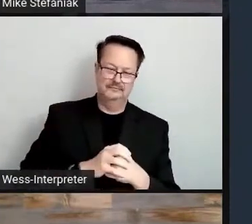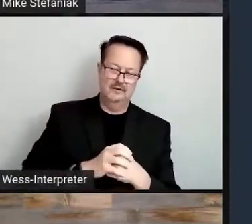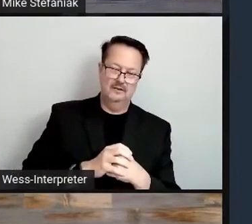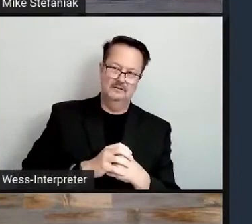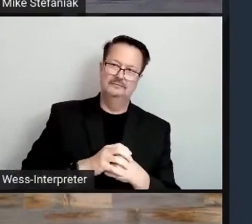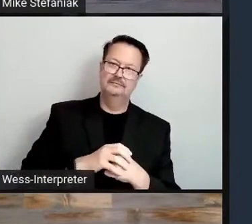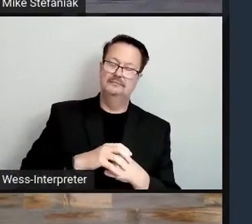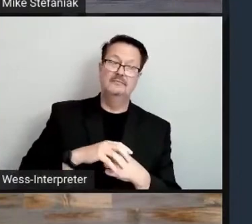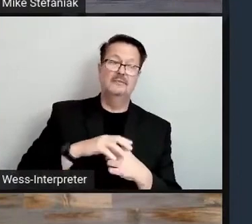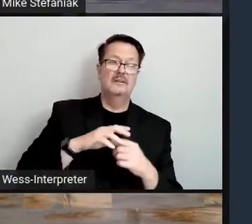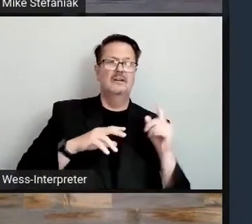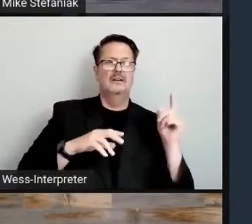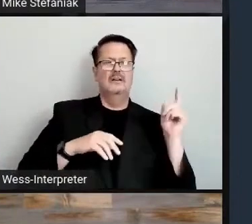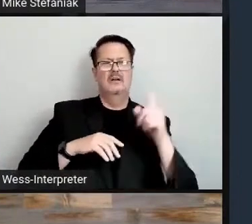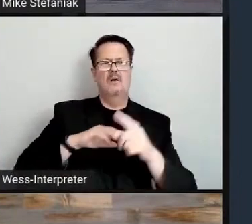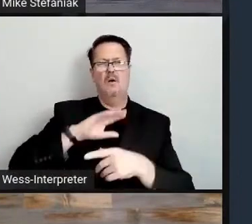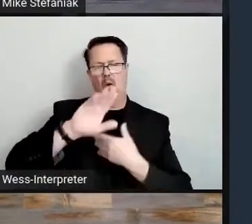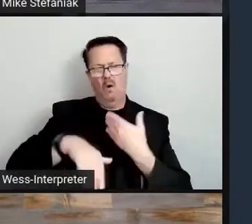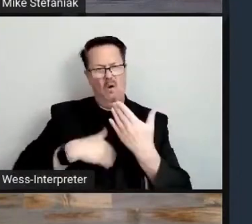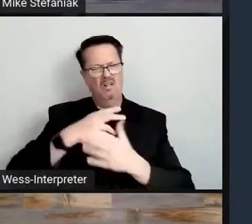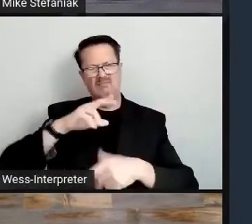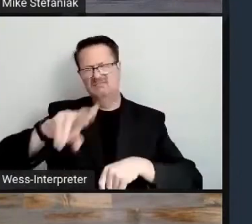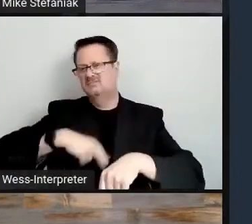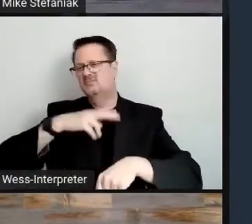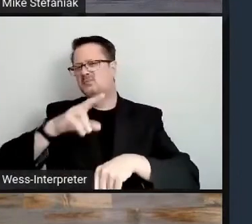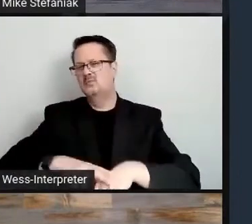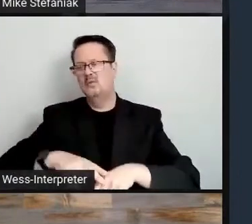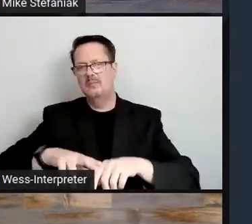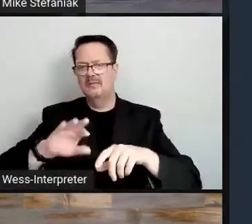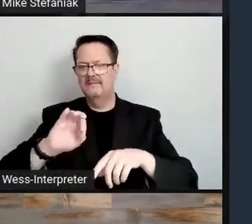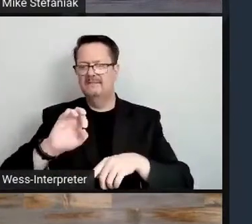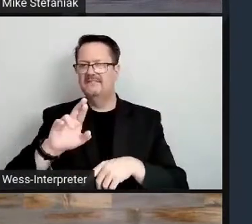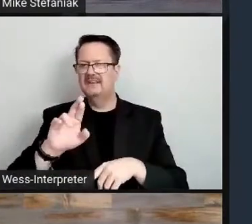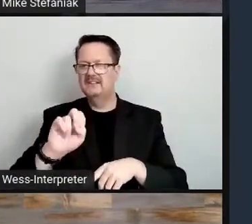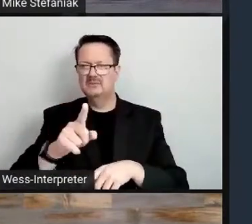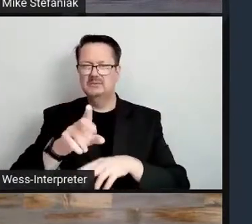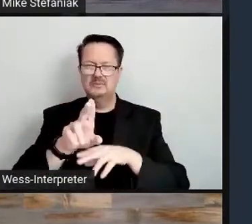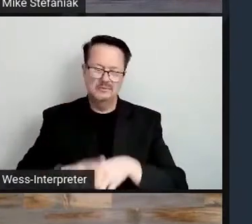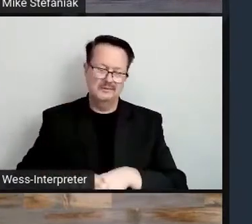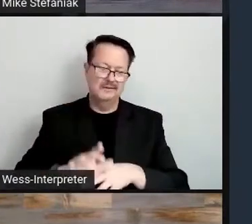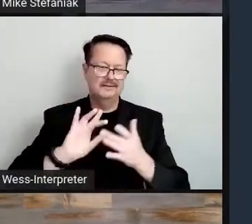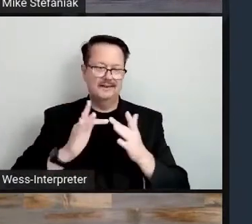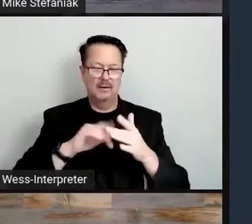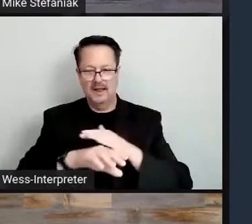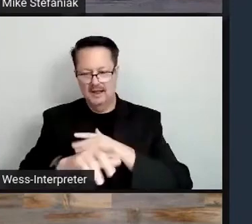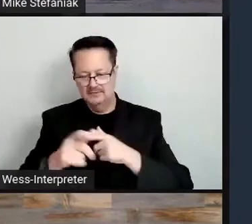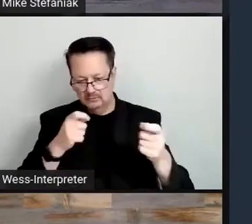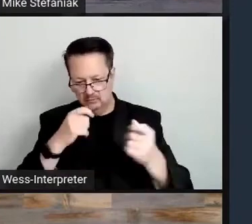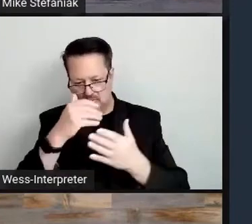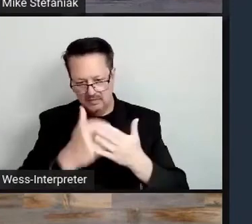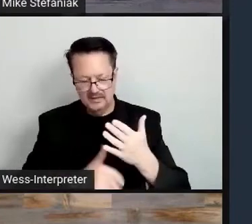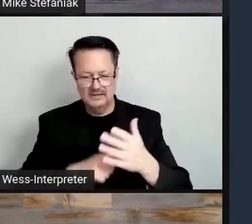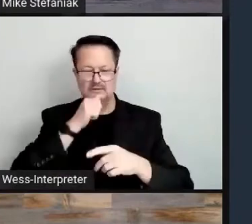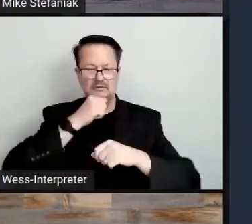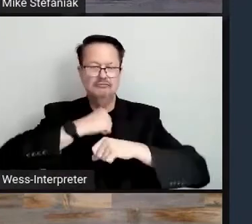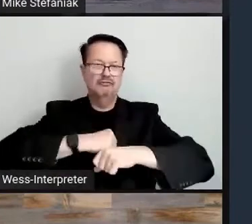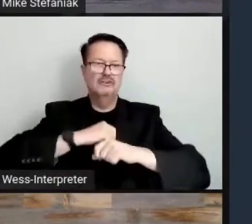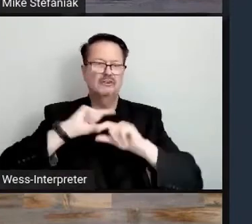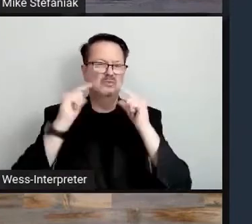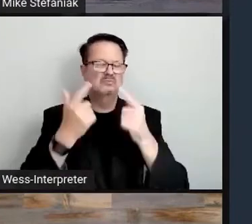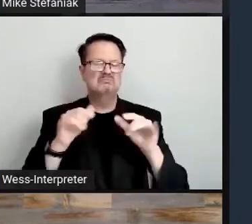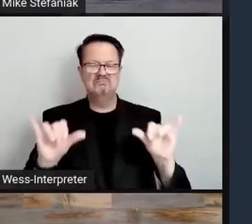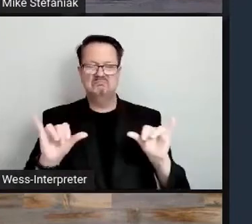And then all of the normal features that you're used to in a VPC, network access control lists, security groups, all that still works.